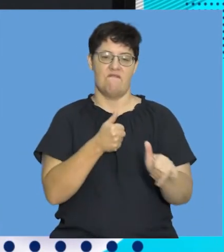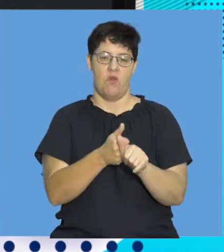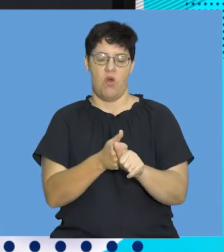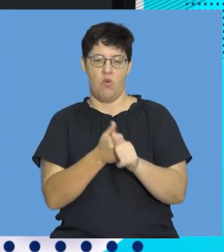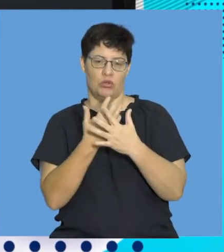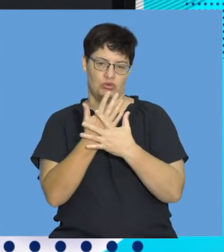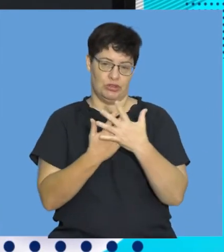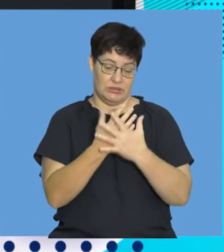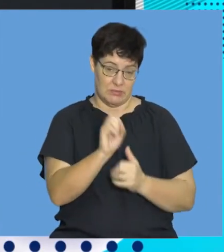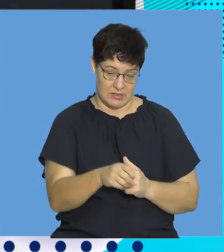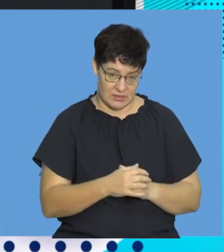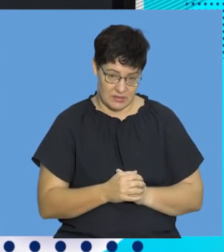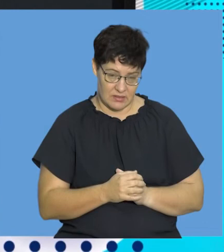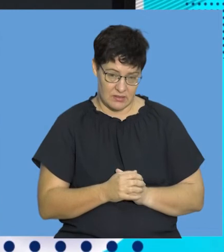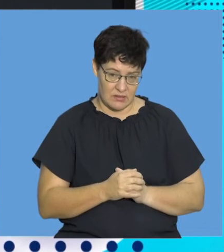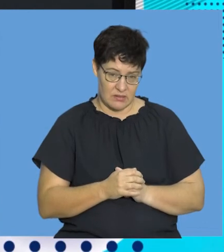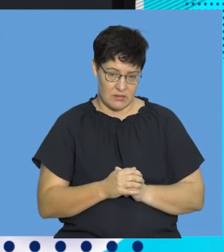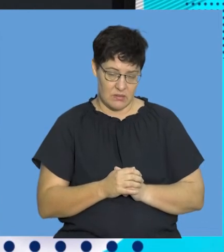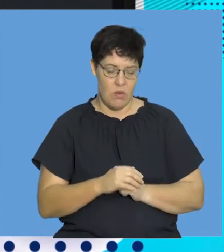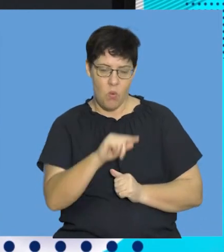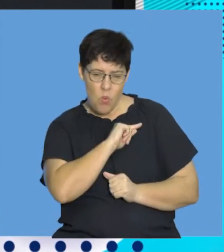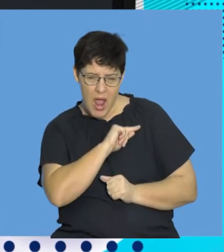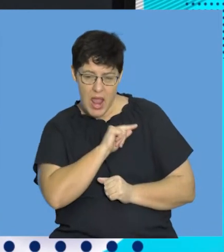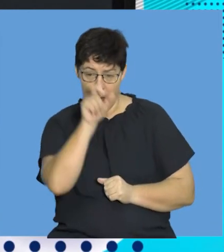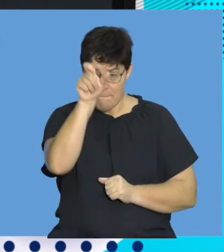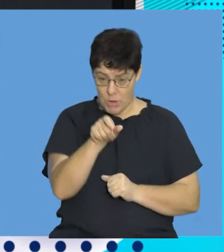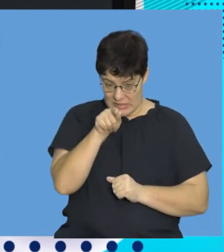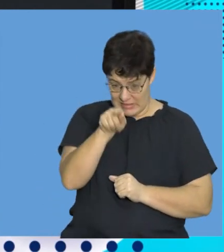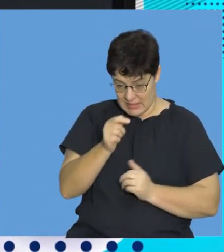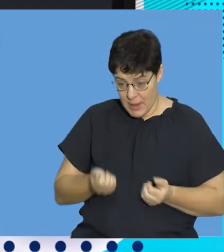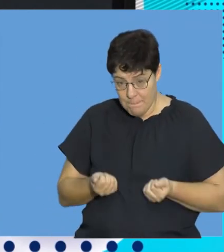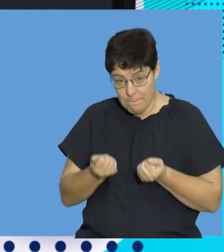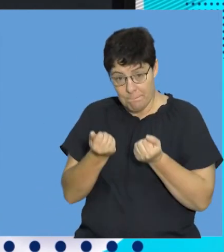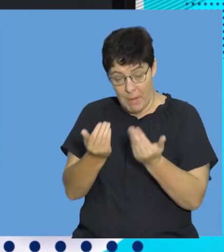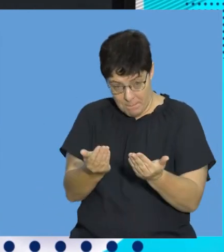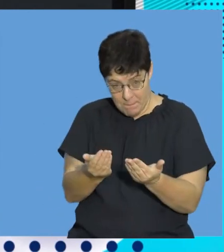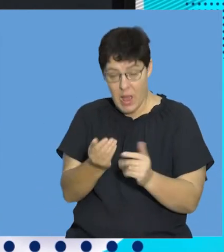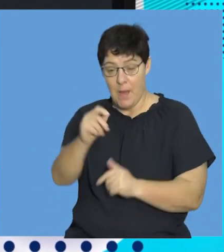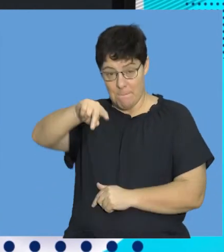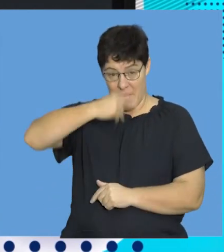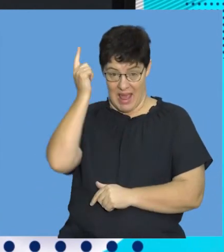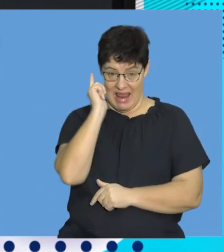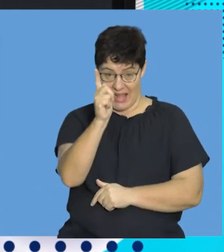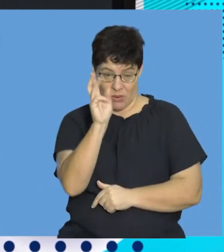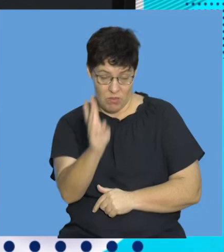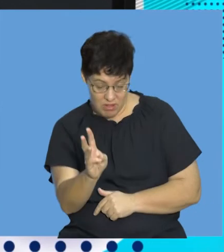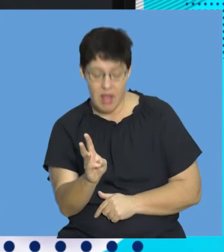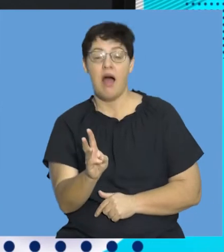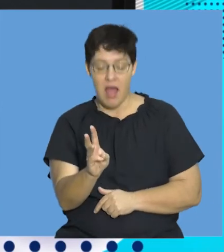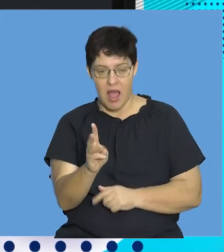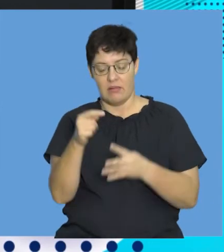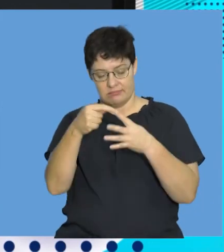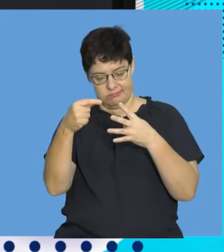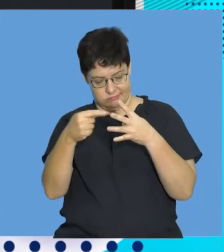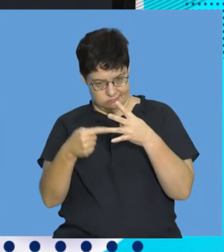process that you have in place to ensure that the person that you are providing the credit to would be able